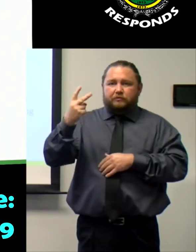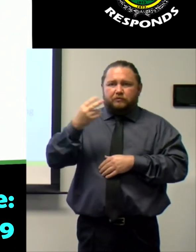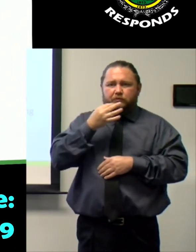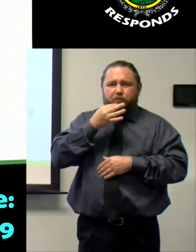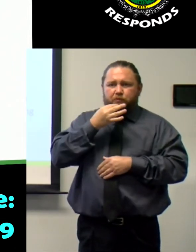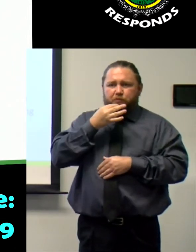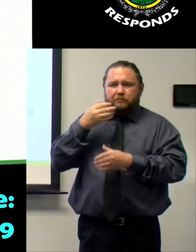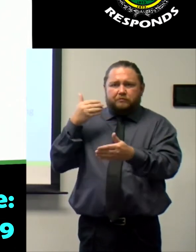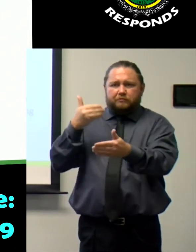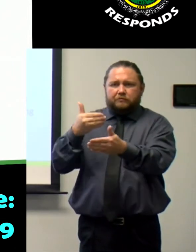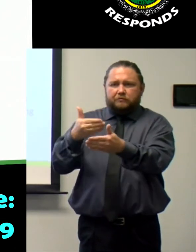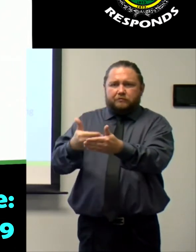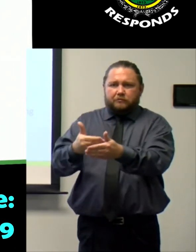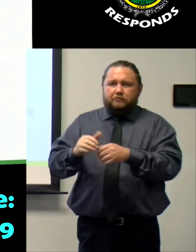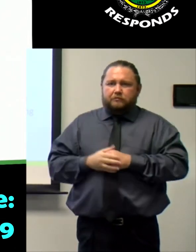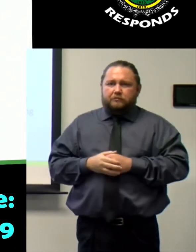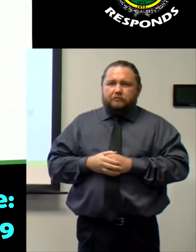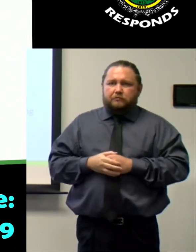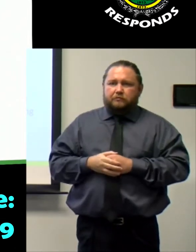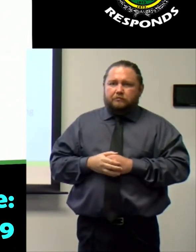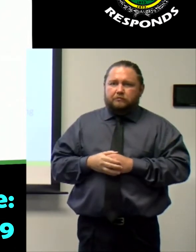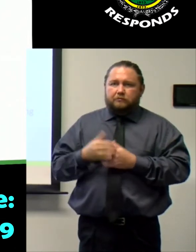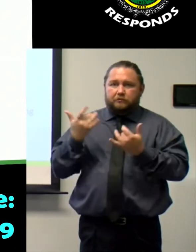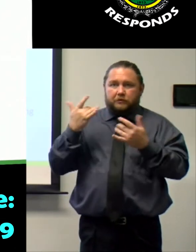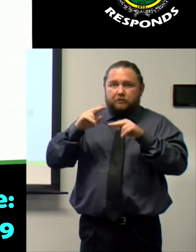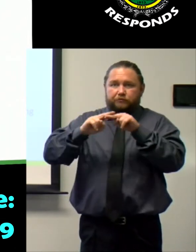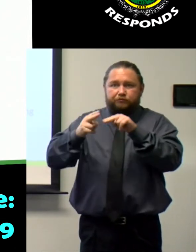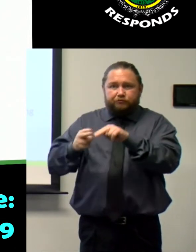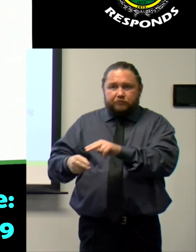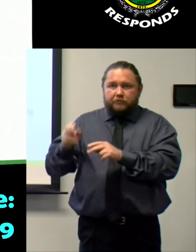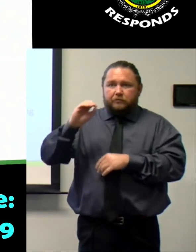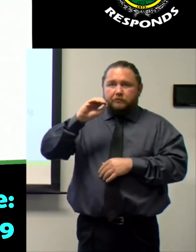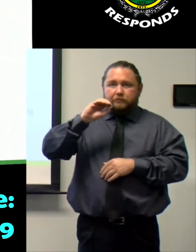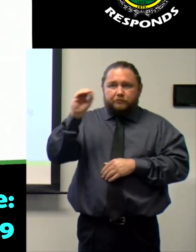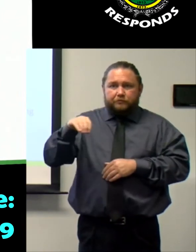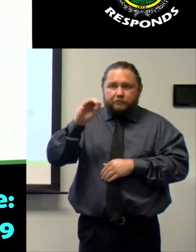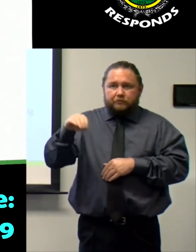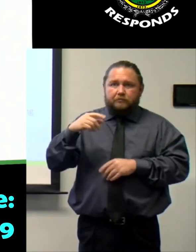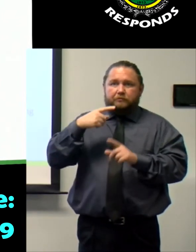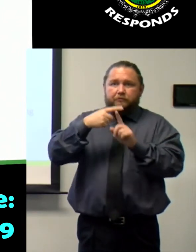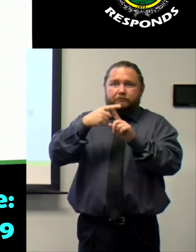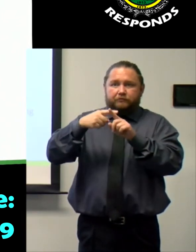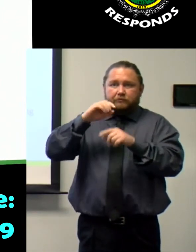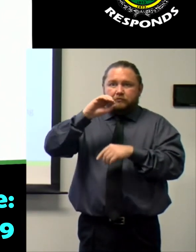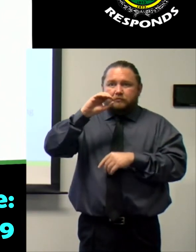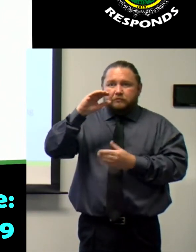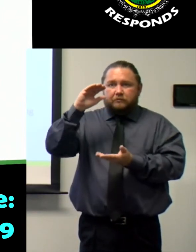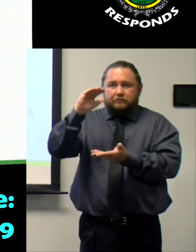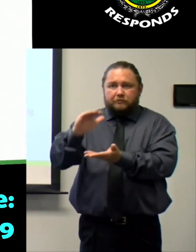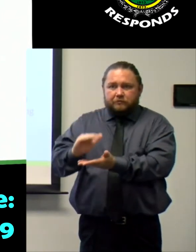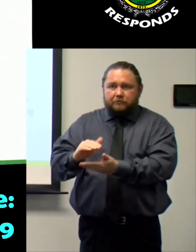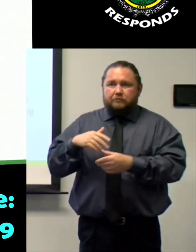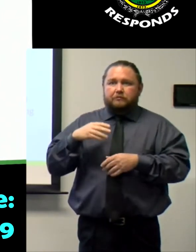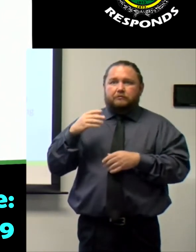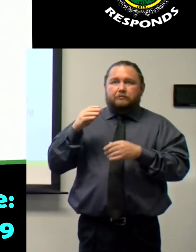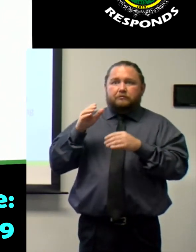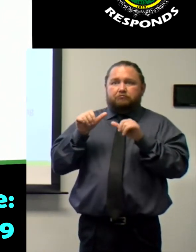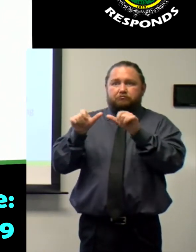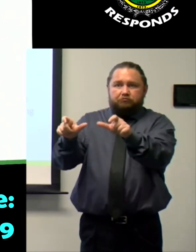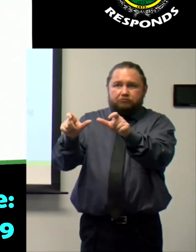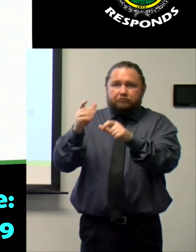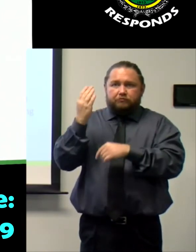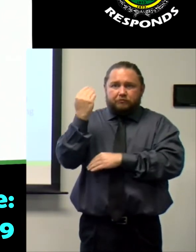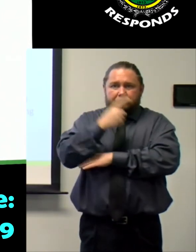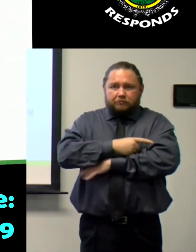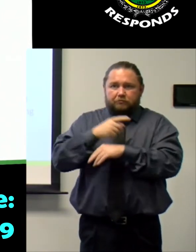new cases and in terms of the percent positive, once you reach 14 days, you're in phase 1. When you reach double